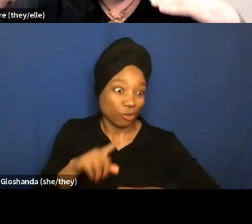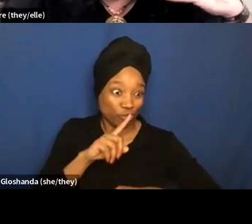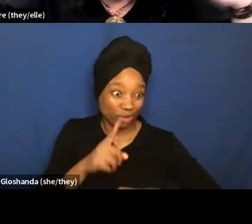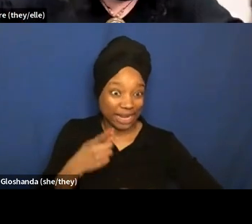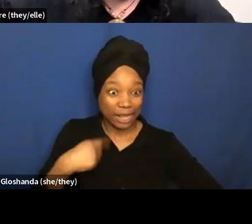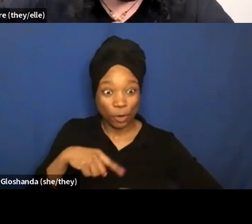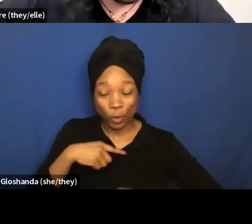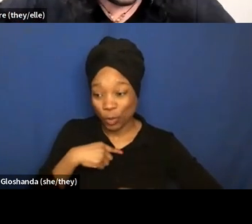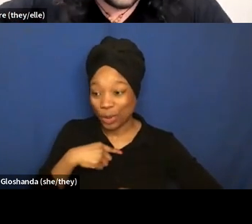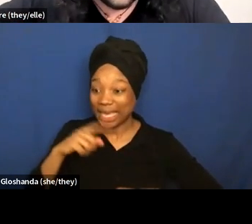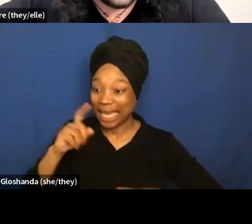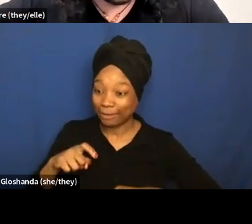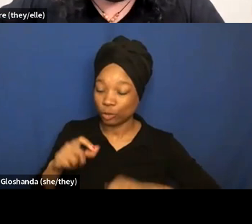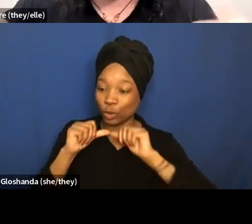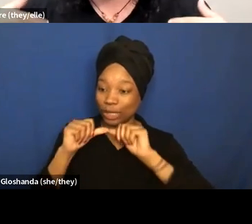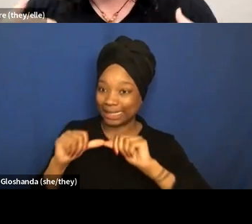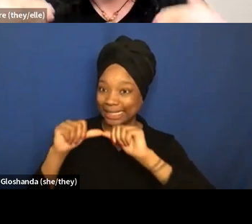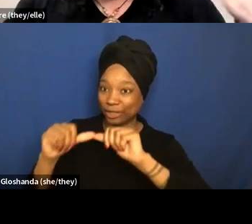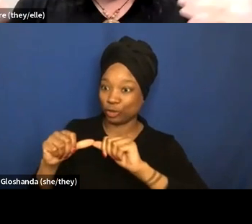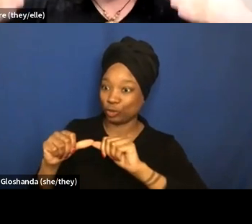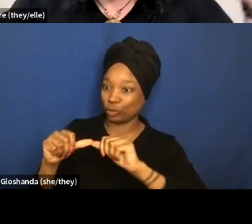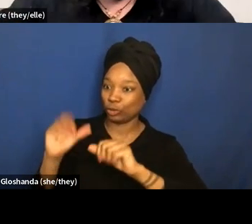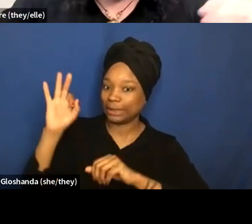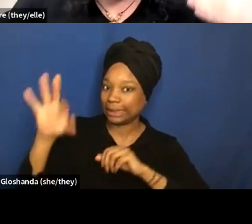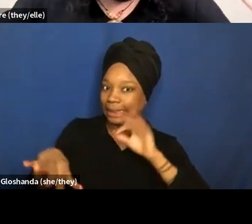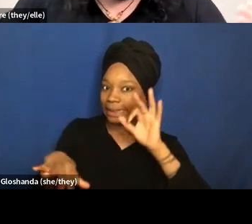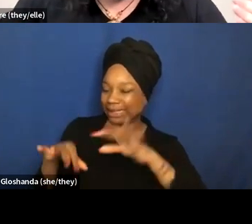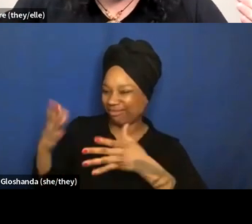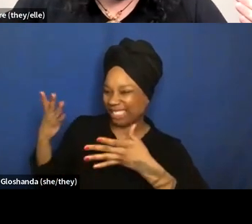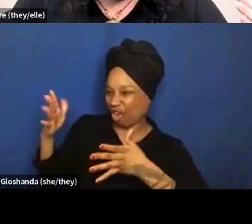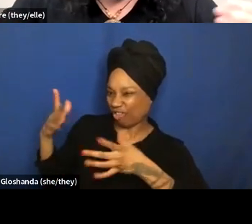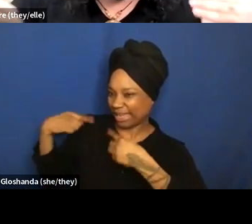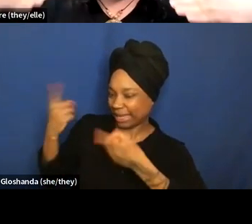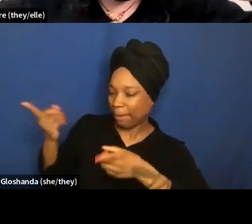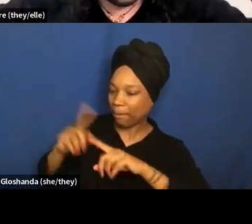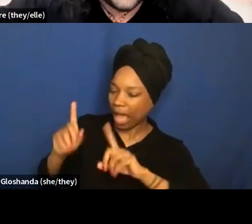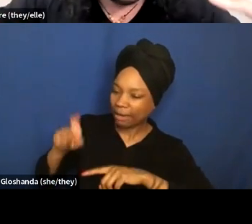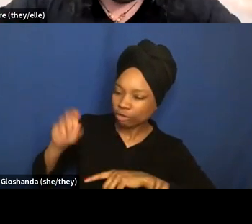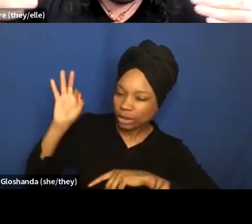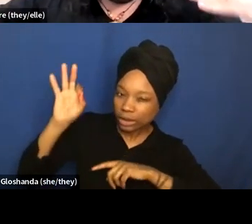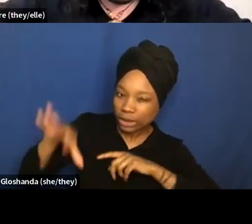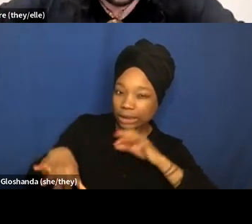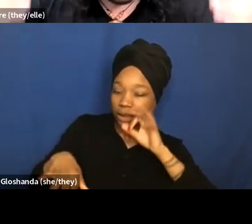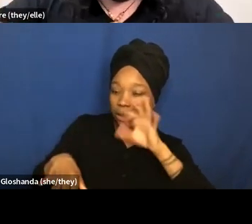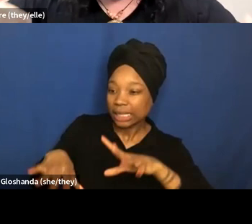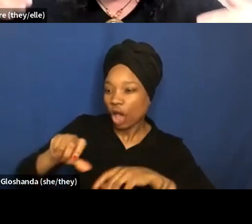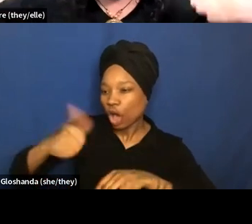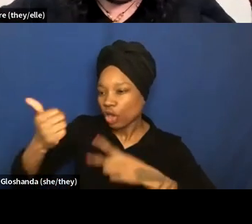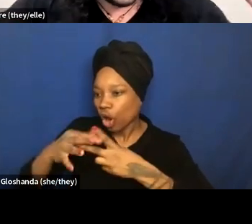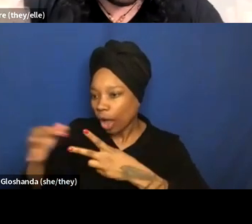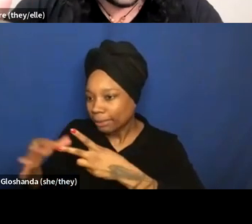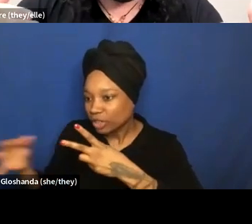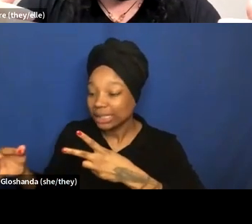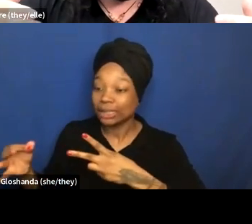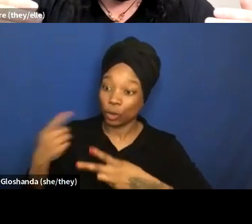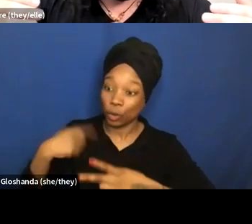introducing, or continuing to introduce, because we've already introduced it, right? These alternatives. So as we decolonize, as